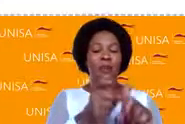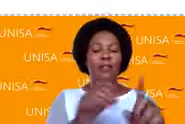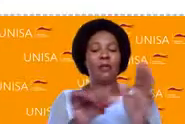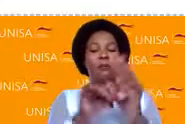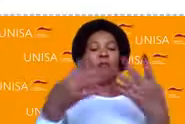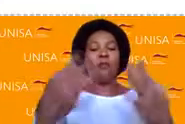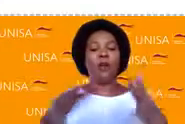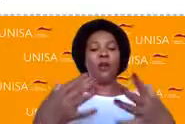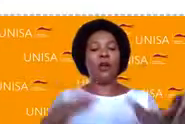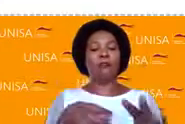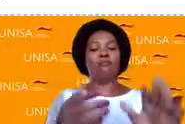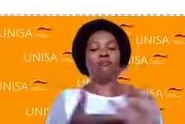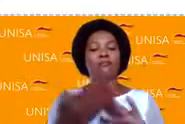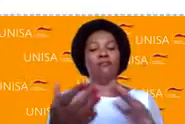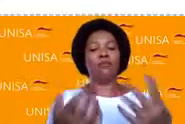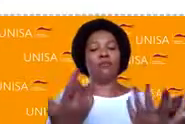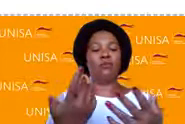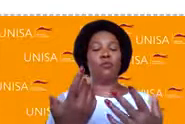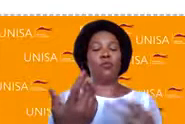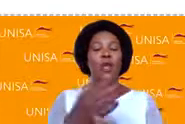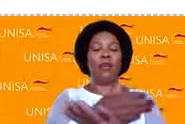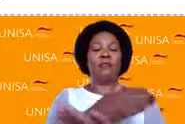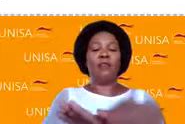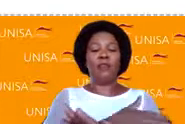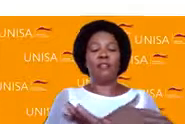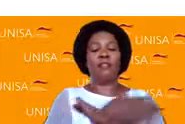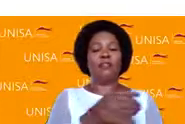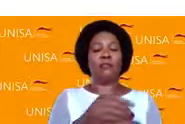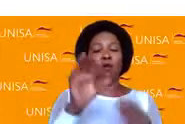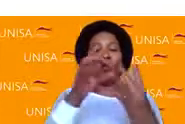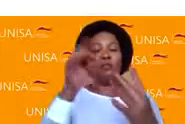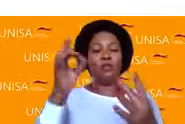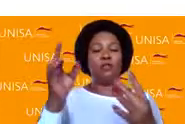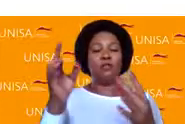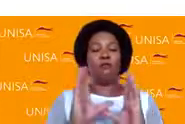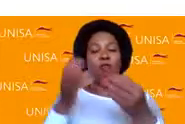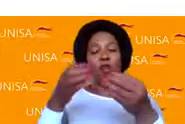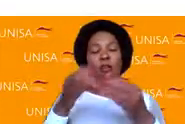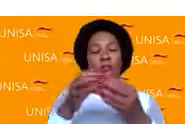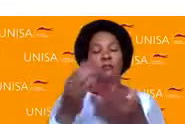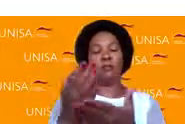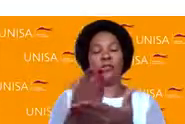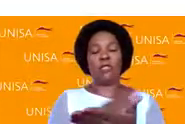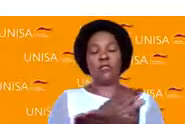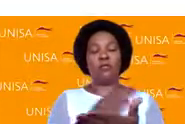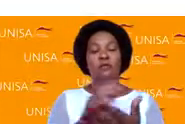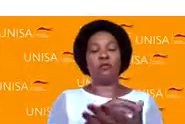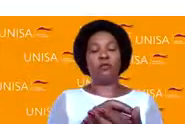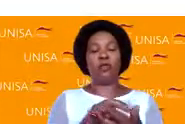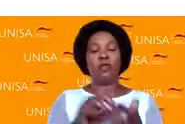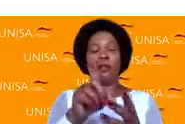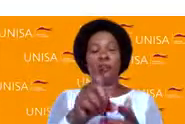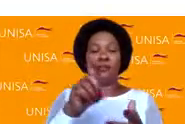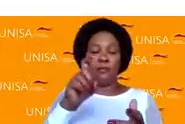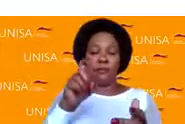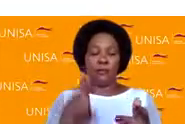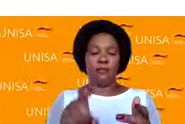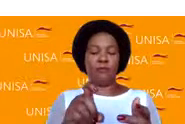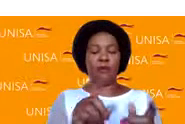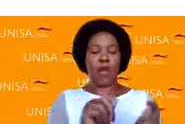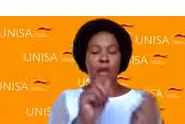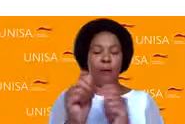importantly, if you go to the advanced option in the forums section, you can also drag and upload a file over